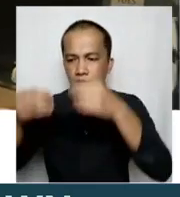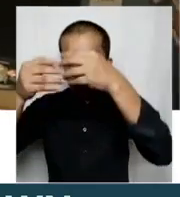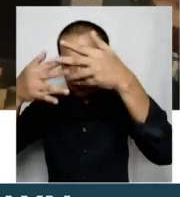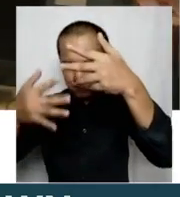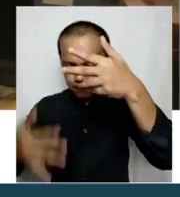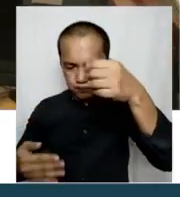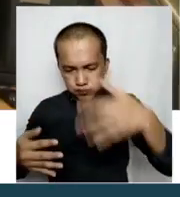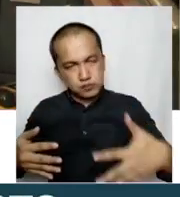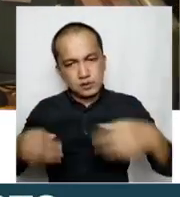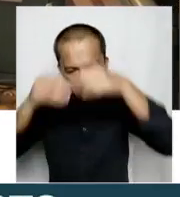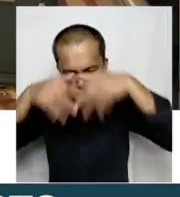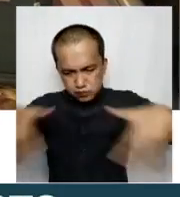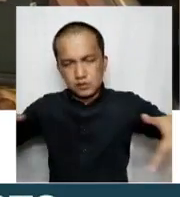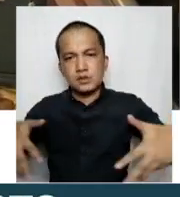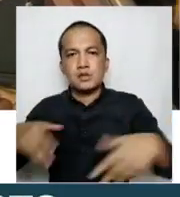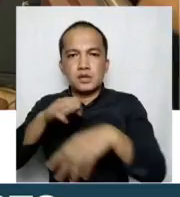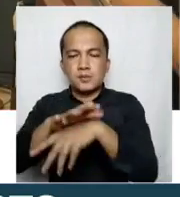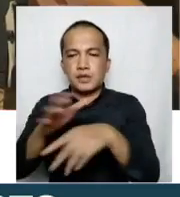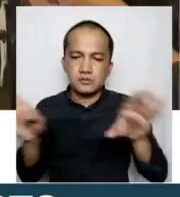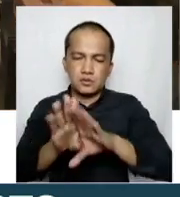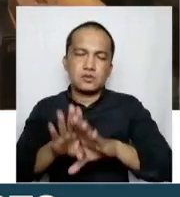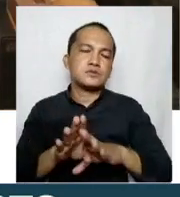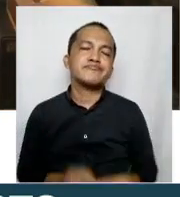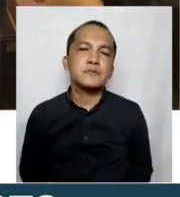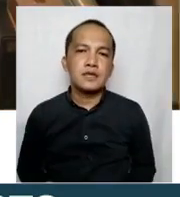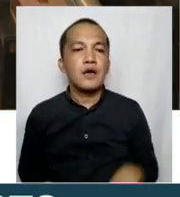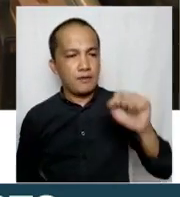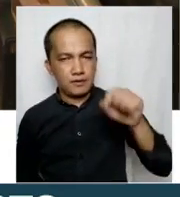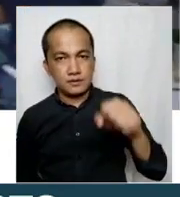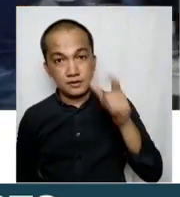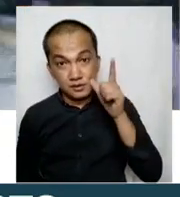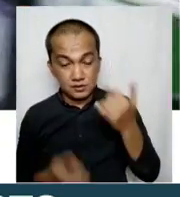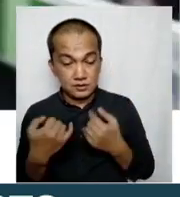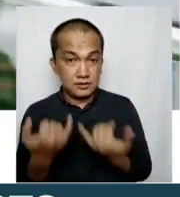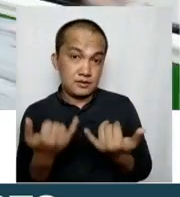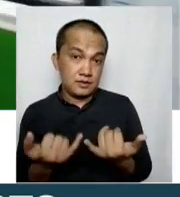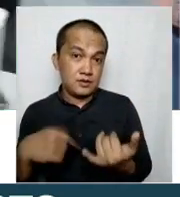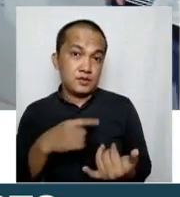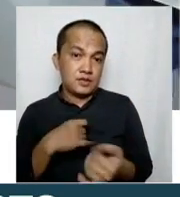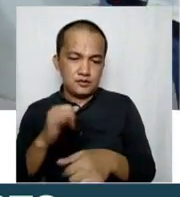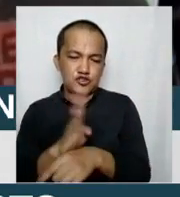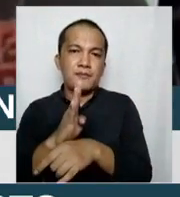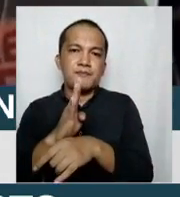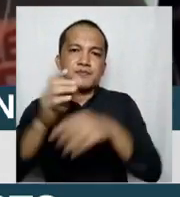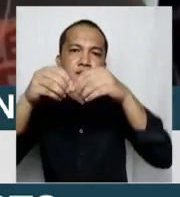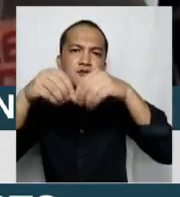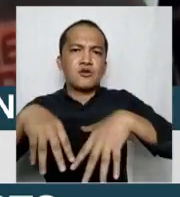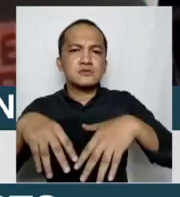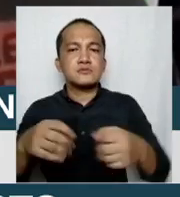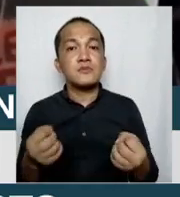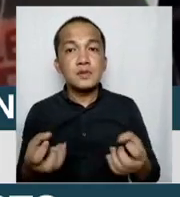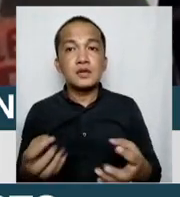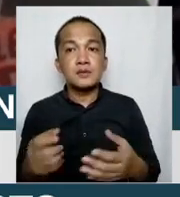people, mm-hmm. Yung shutdown. Mm-hmm. Ms. Lisa, since we're already in the point of job loss, a lot of artists really